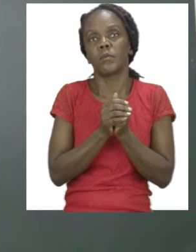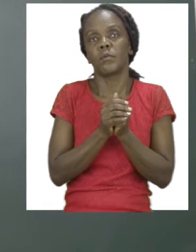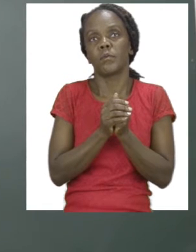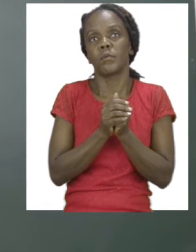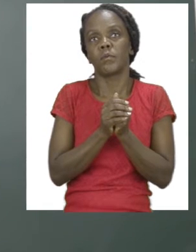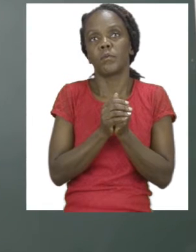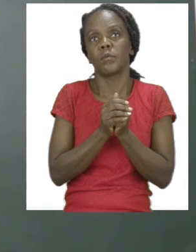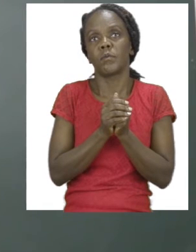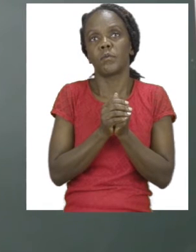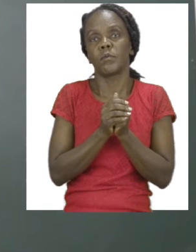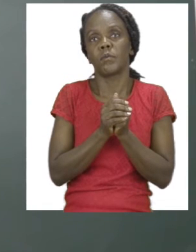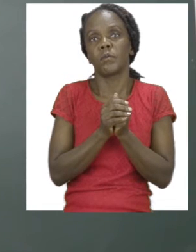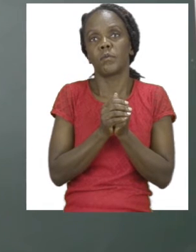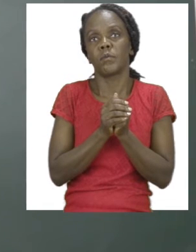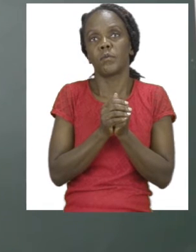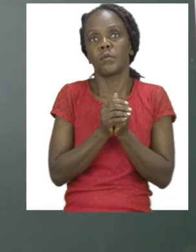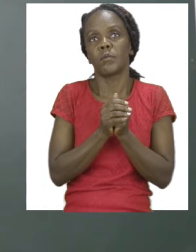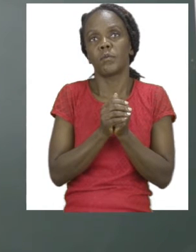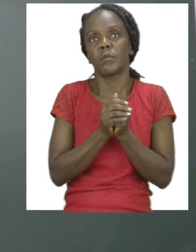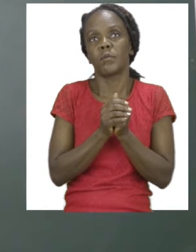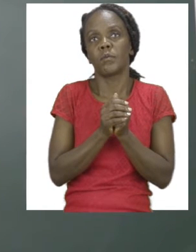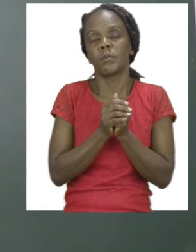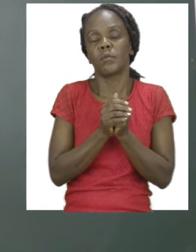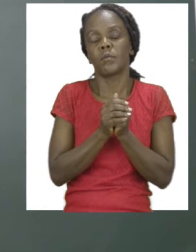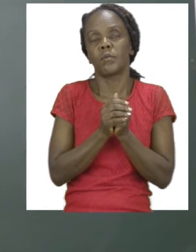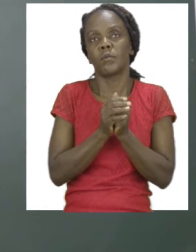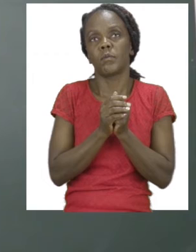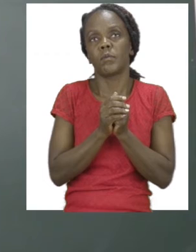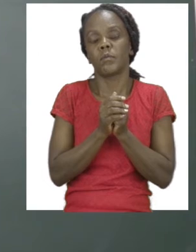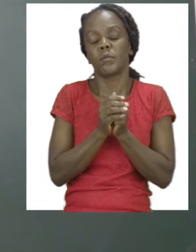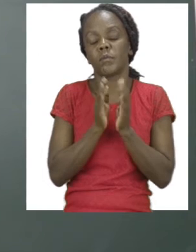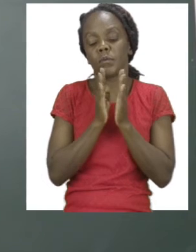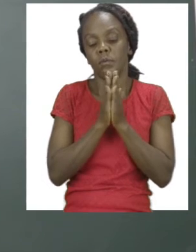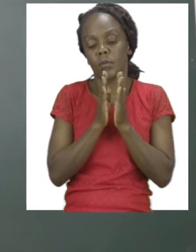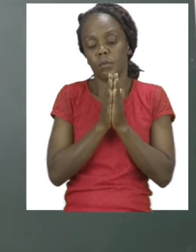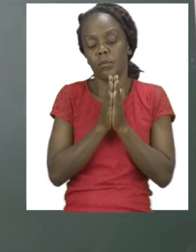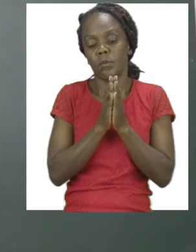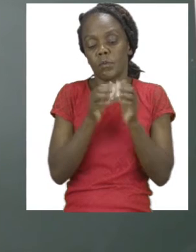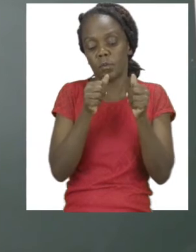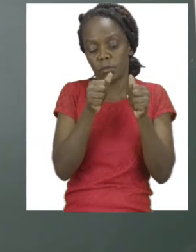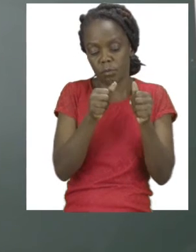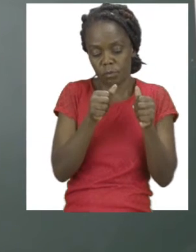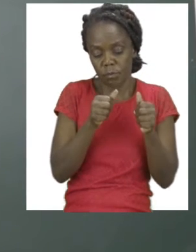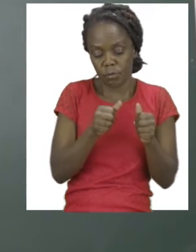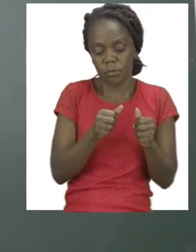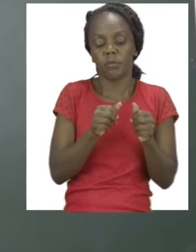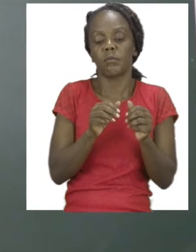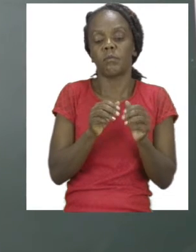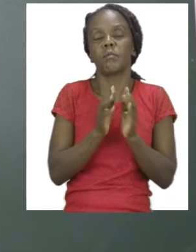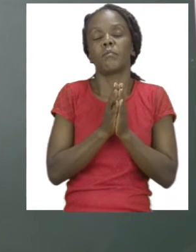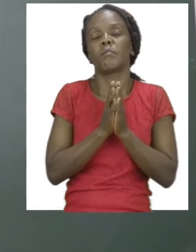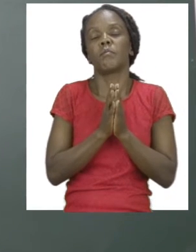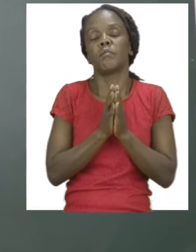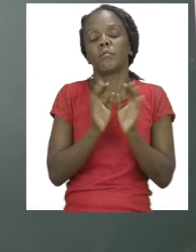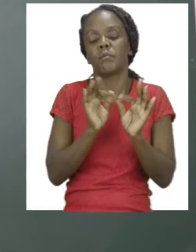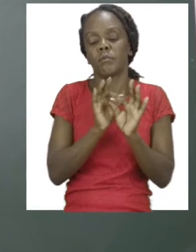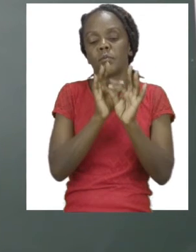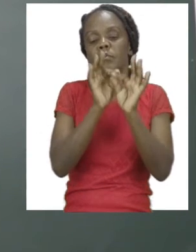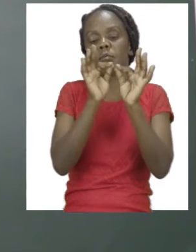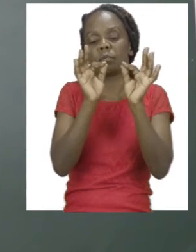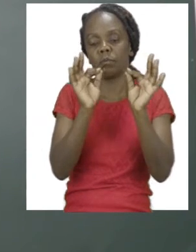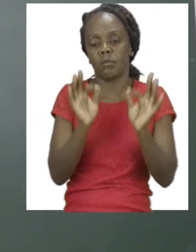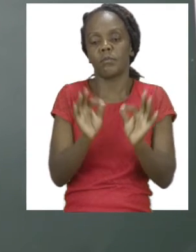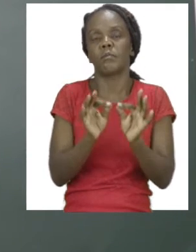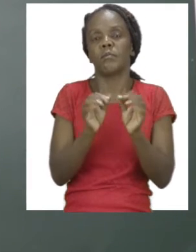do this, that you are careful so that you don't make any mistakes cutting your family member by